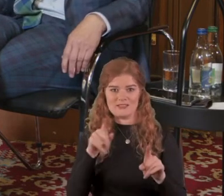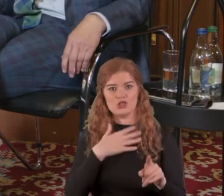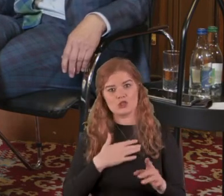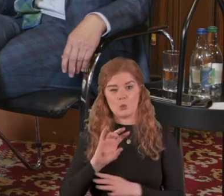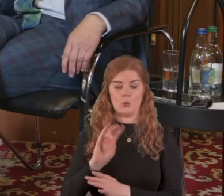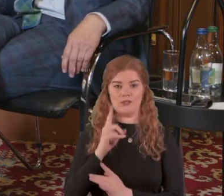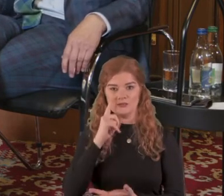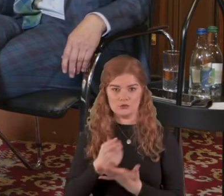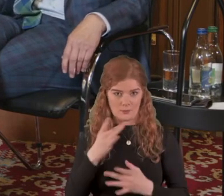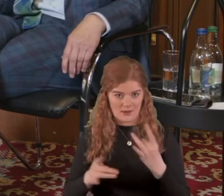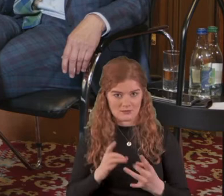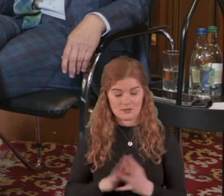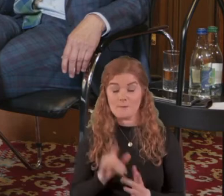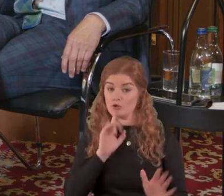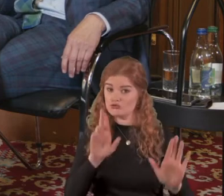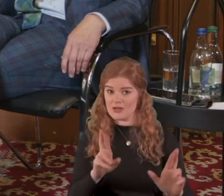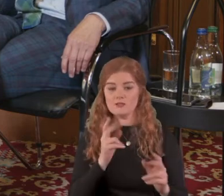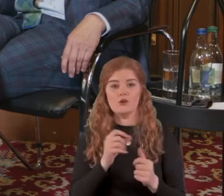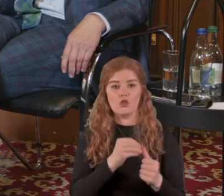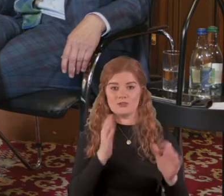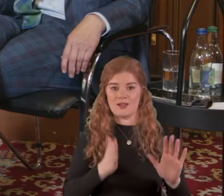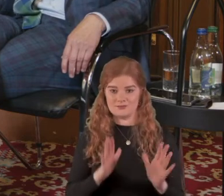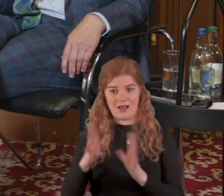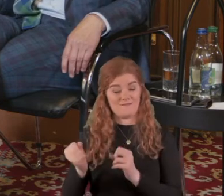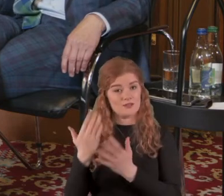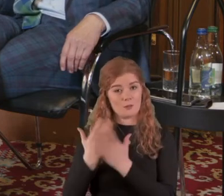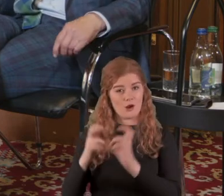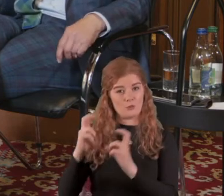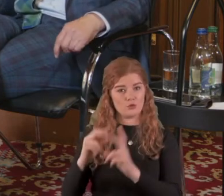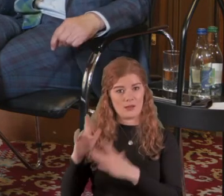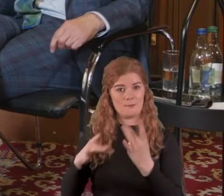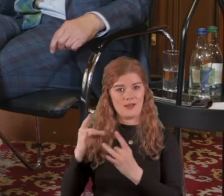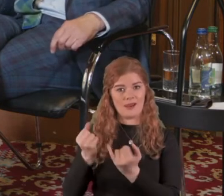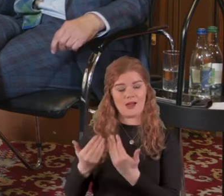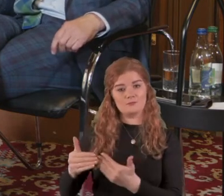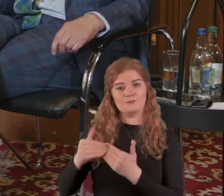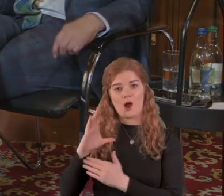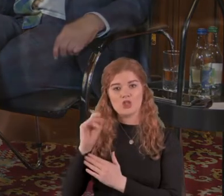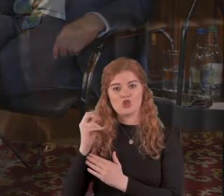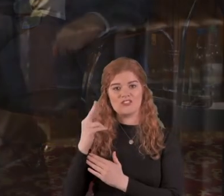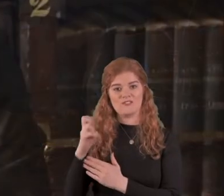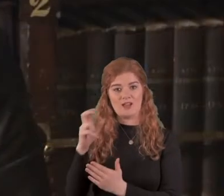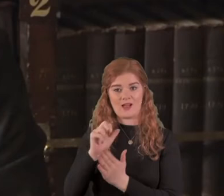quo. On the other hand, surely there's an argument that the Conservatives act